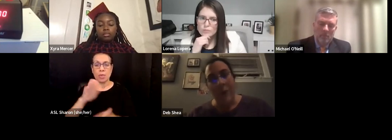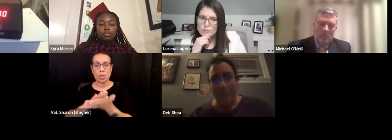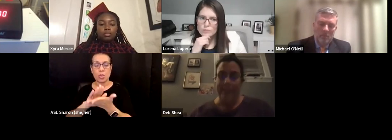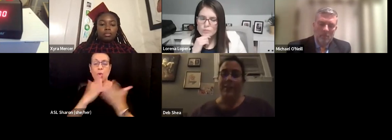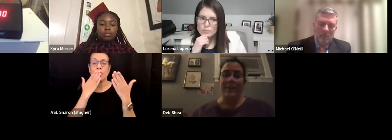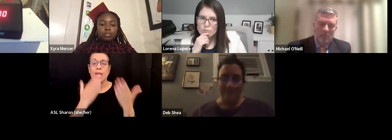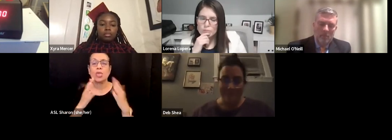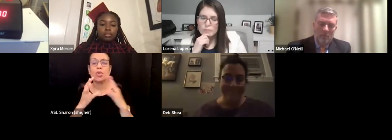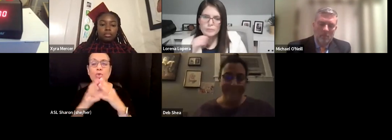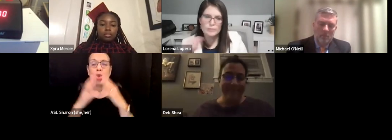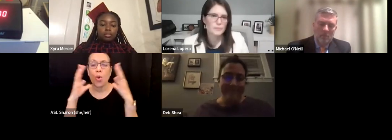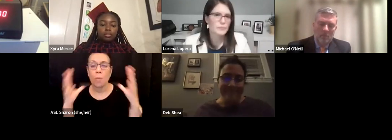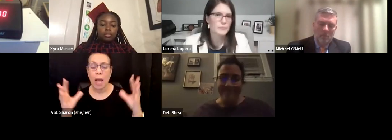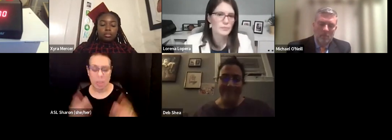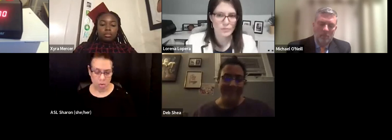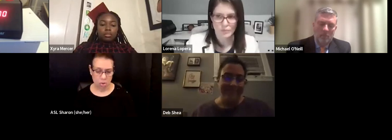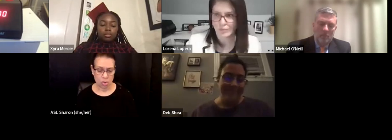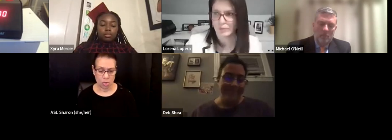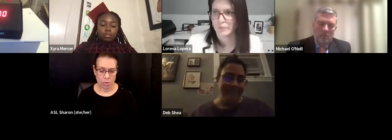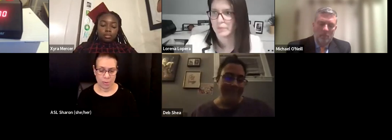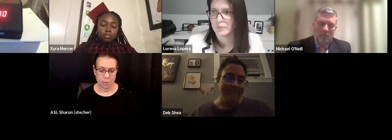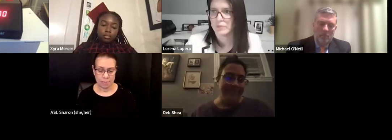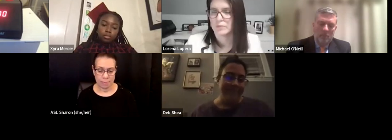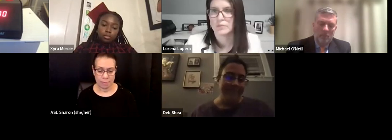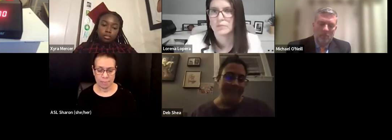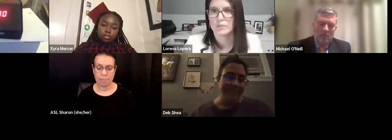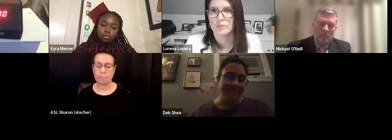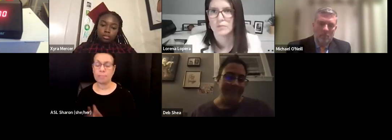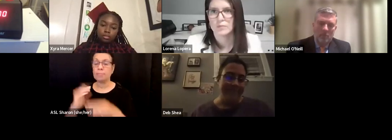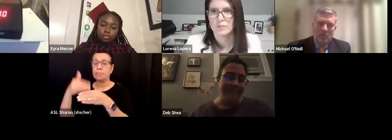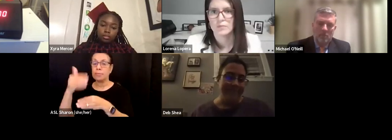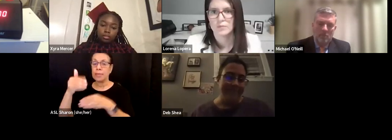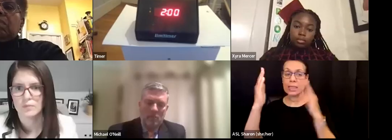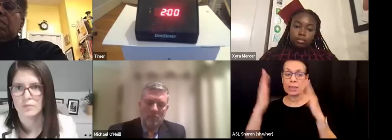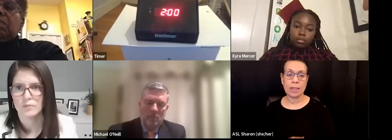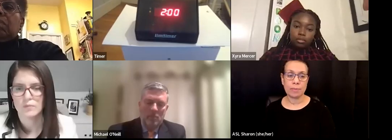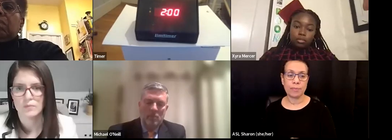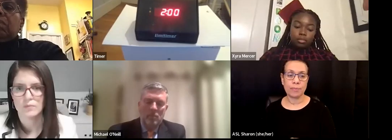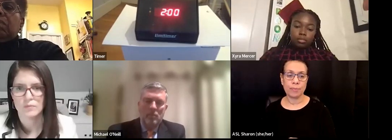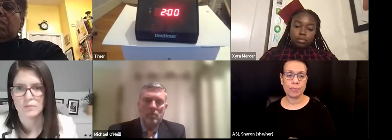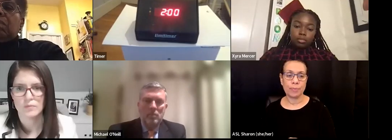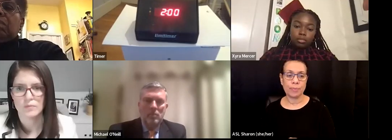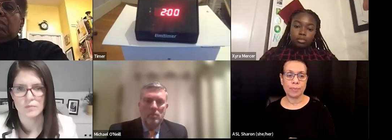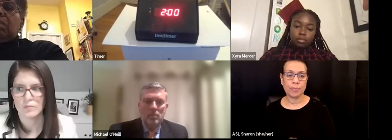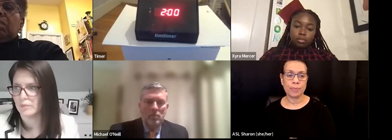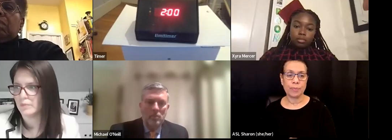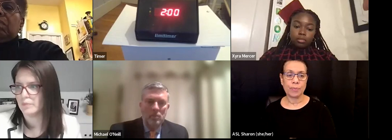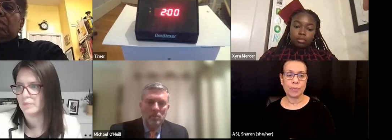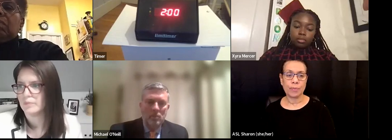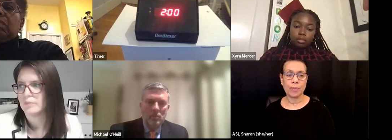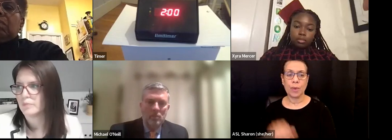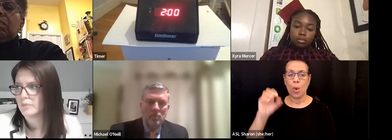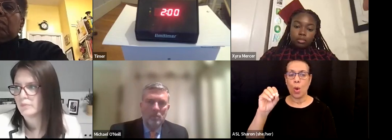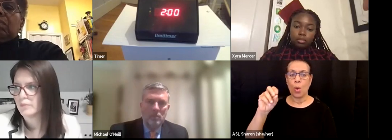so much thank you ms shay our next speakers are oneida casado lisa